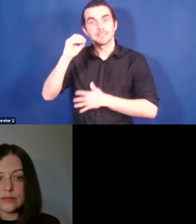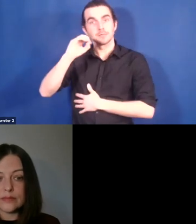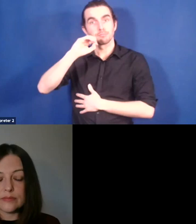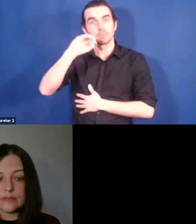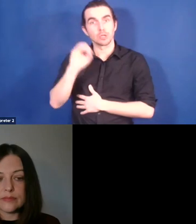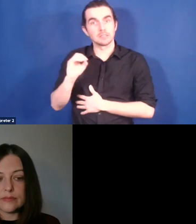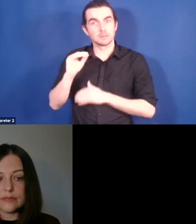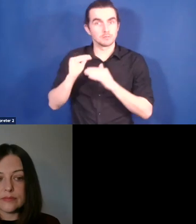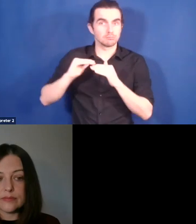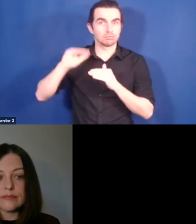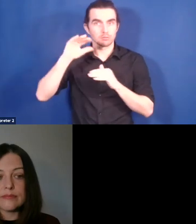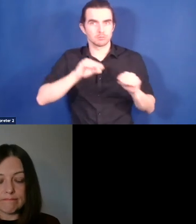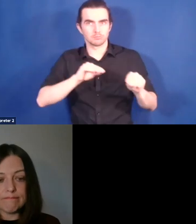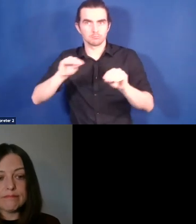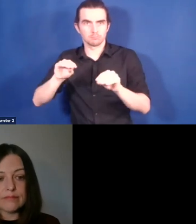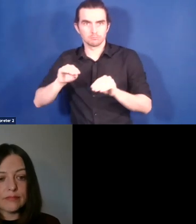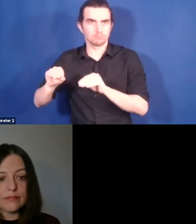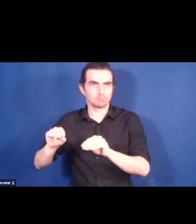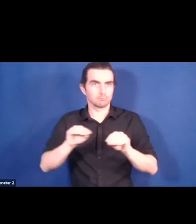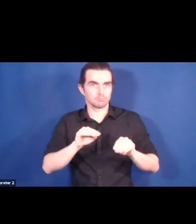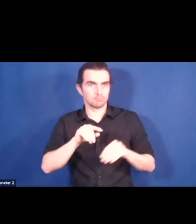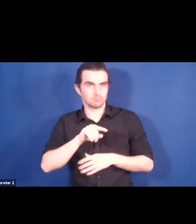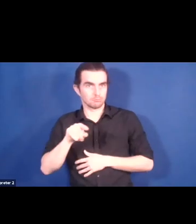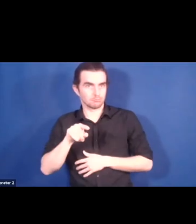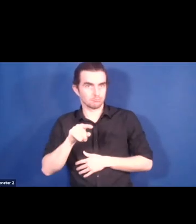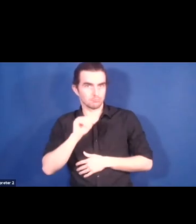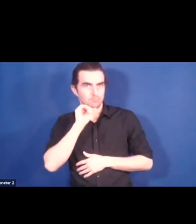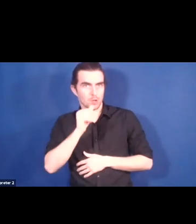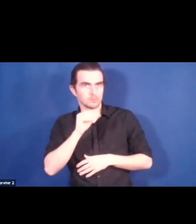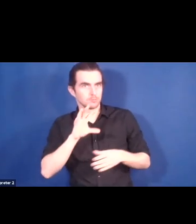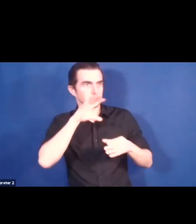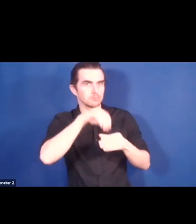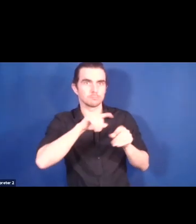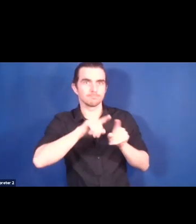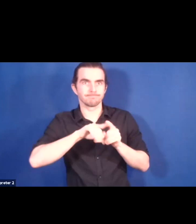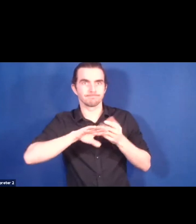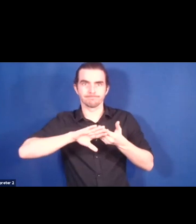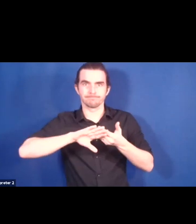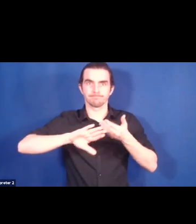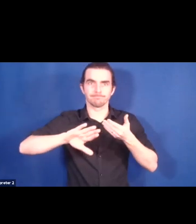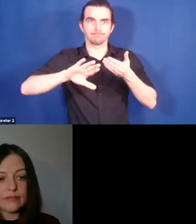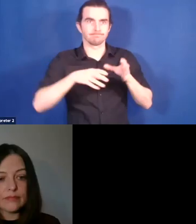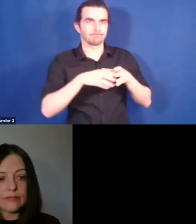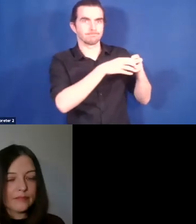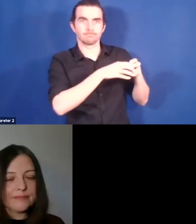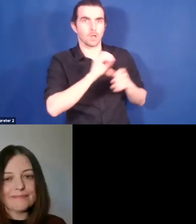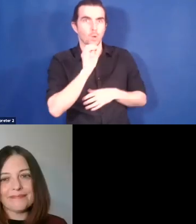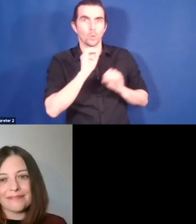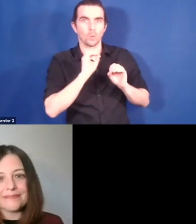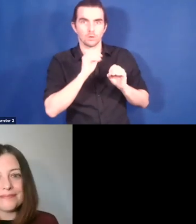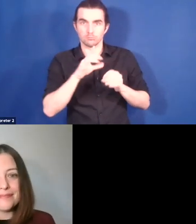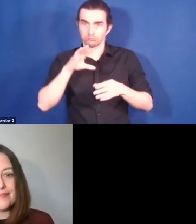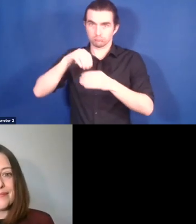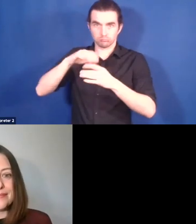about whole of society. We're not talking, and it's interesting in the Global Compact that one